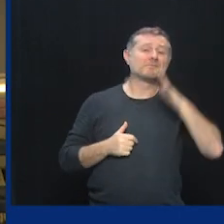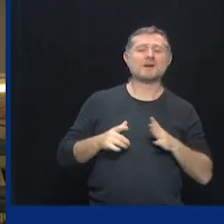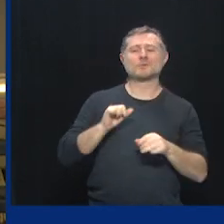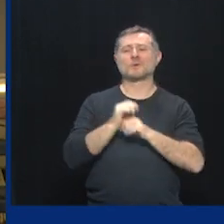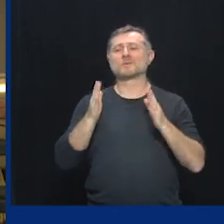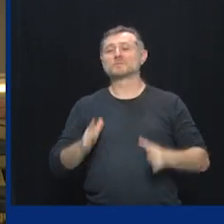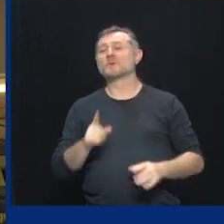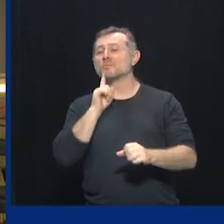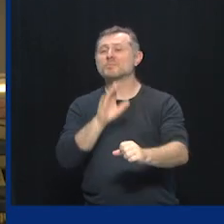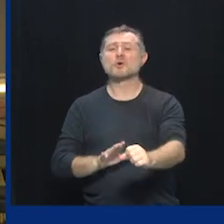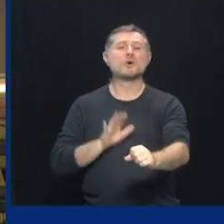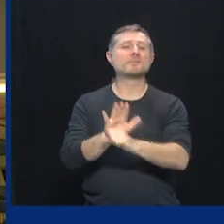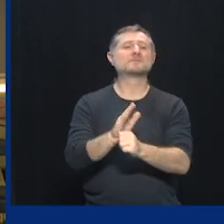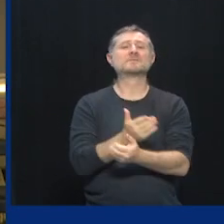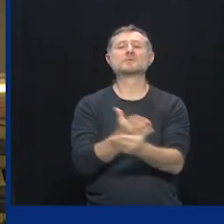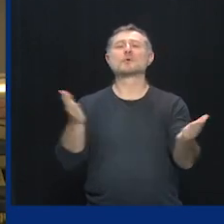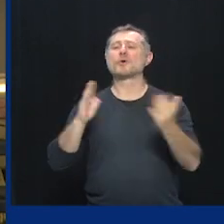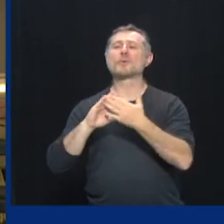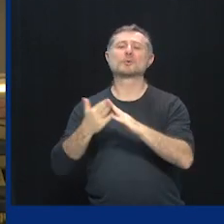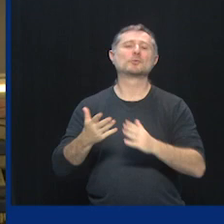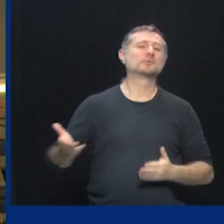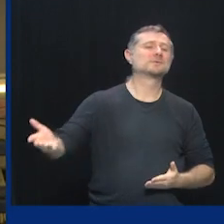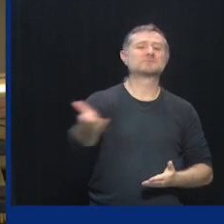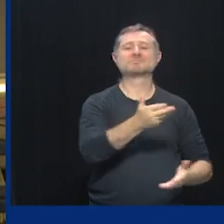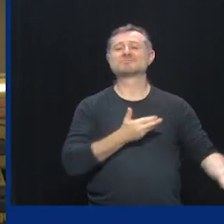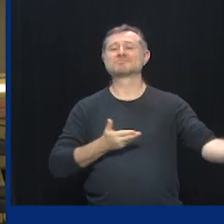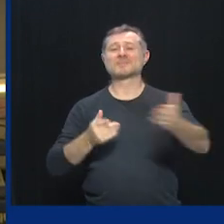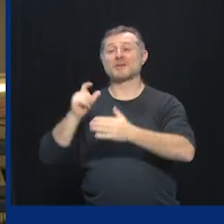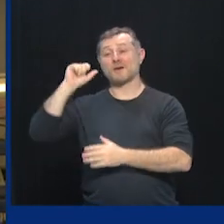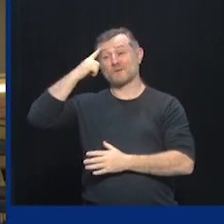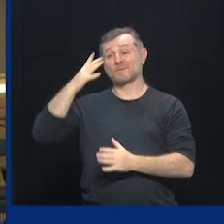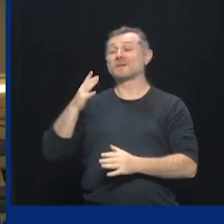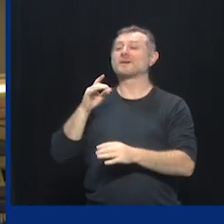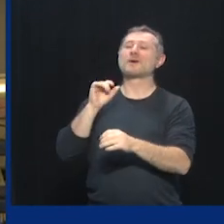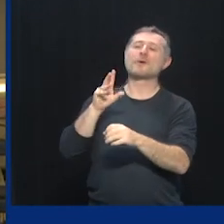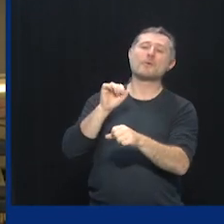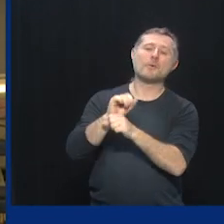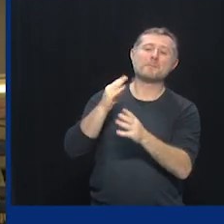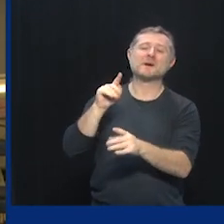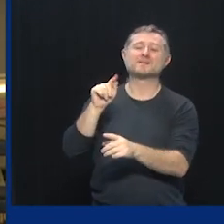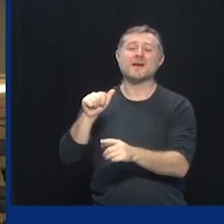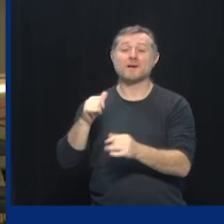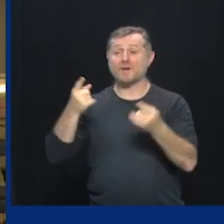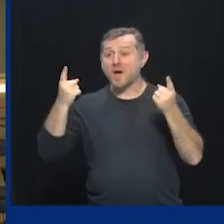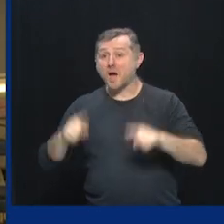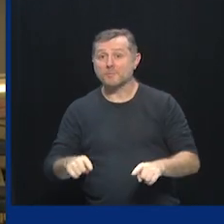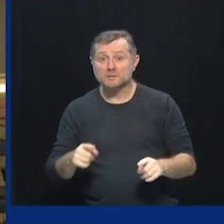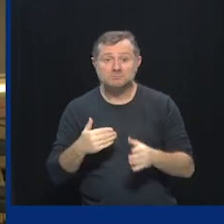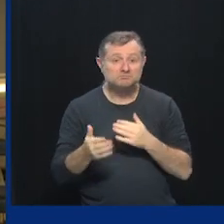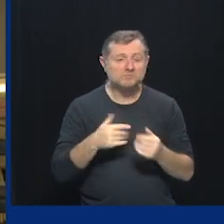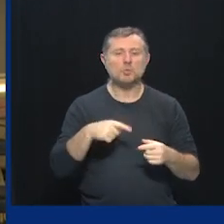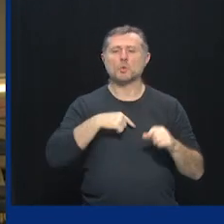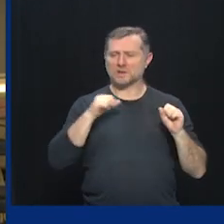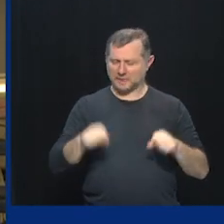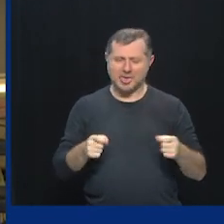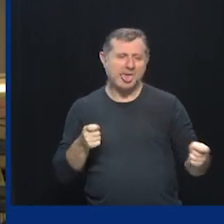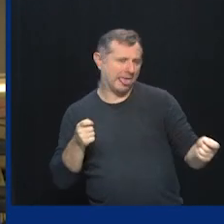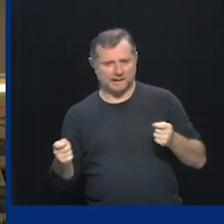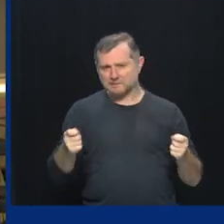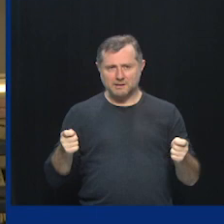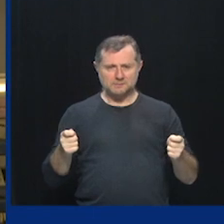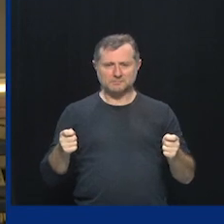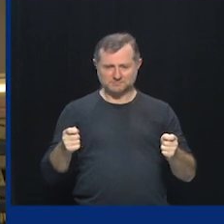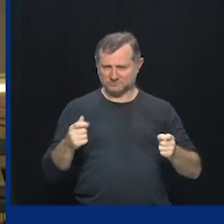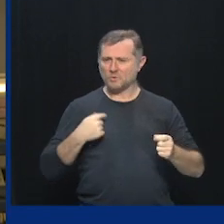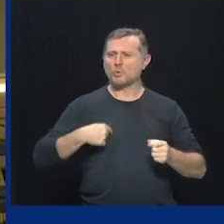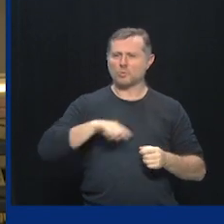the community, to the governor, to the MTA. Anything you throw at us, we are going to handle. We hope it doesn't come, but we are ready. We will